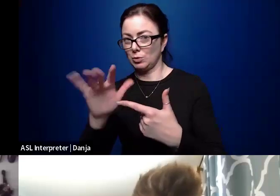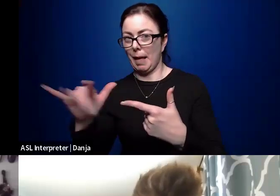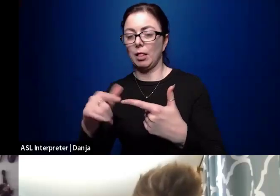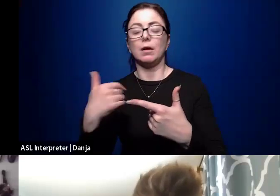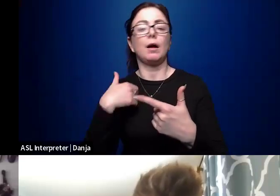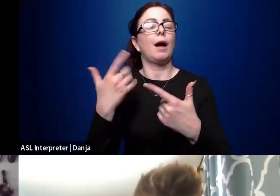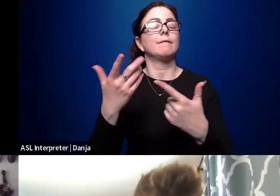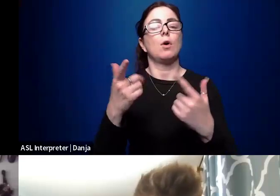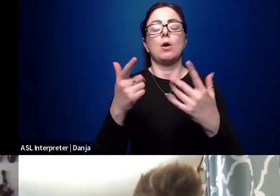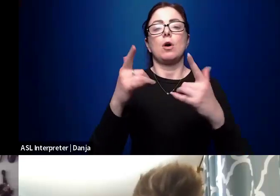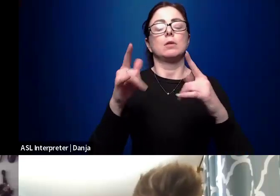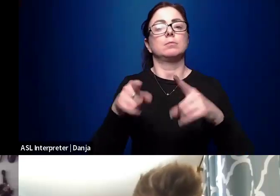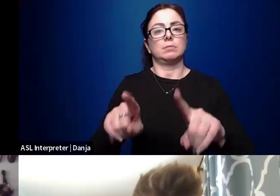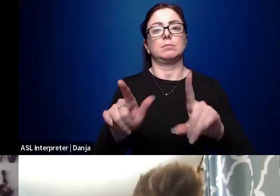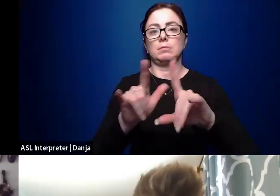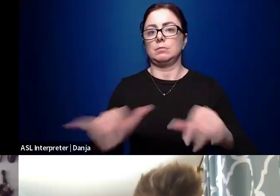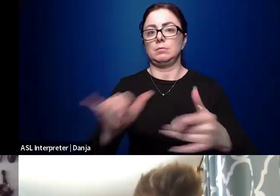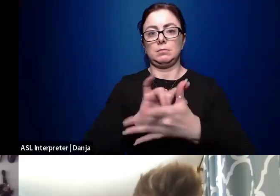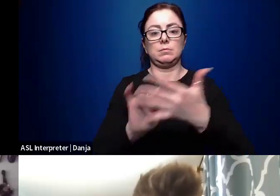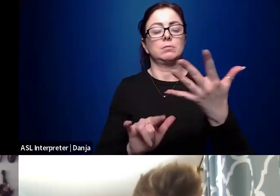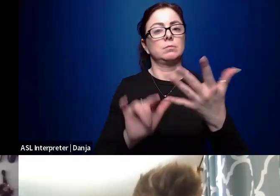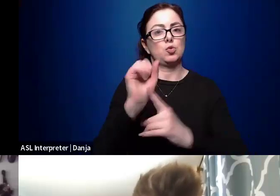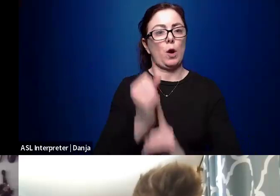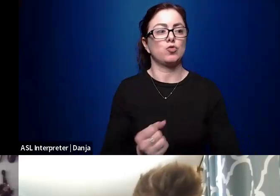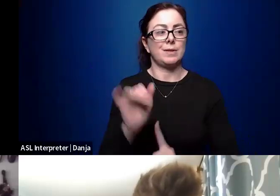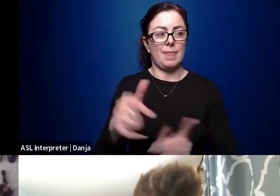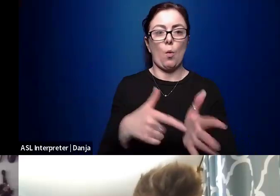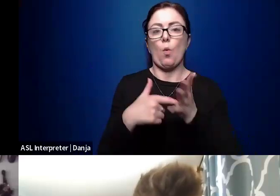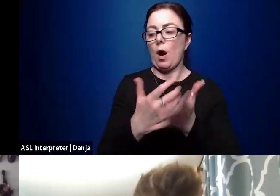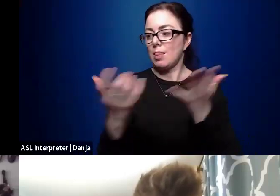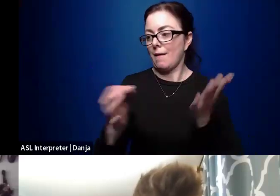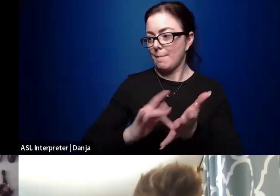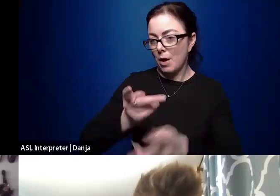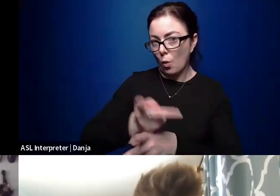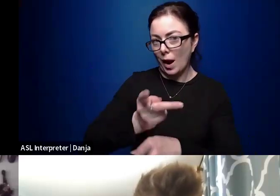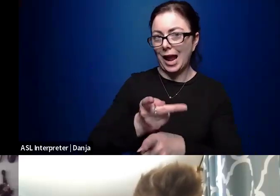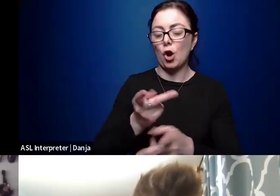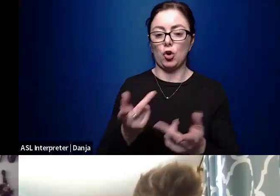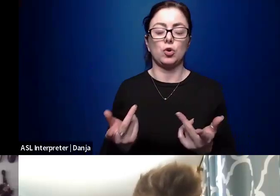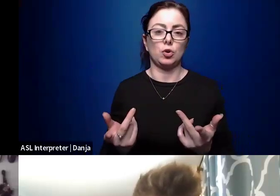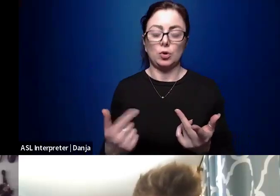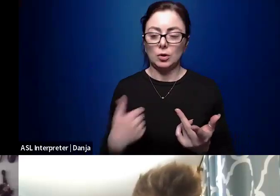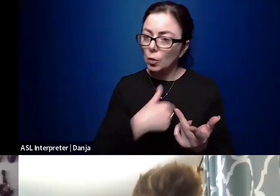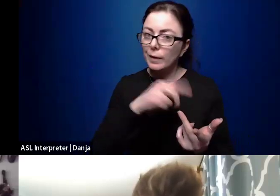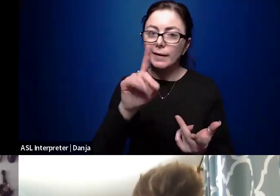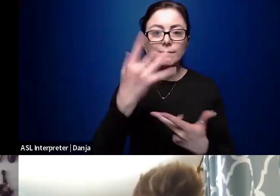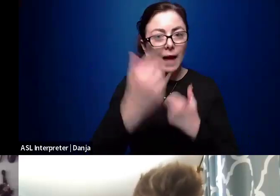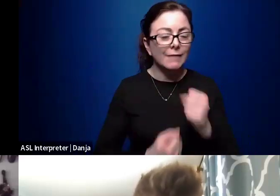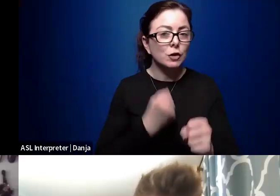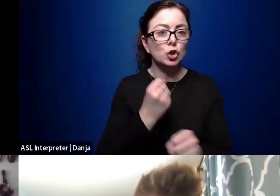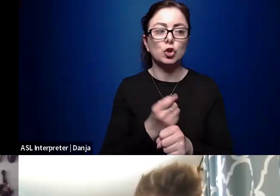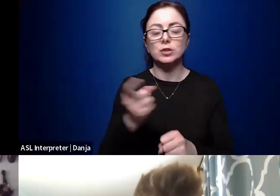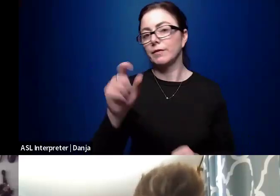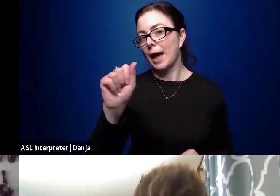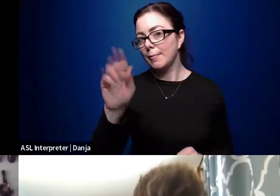life difficult day to day and require a lot of medical care on top of just like the behaviors. Like we did 5 years of ABA. We